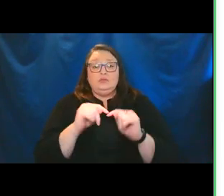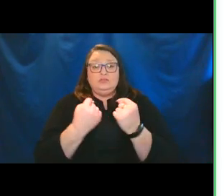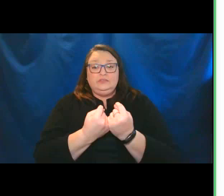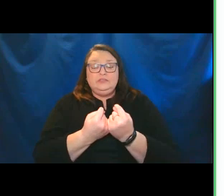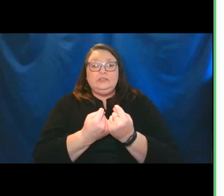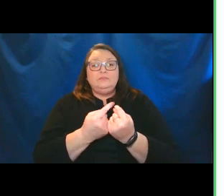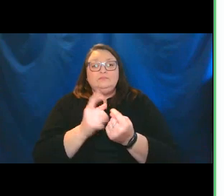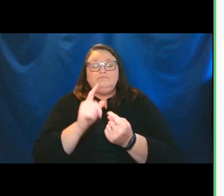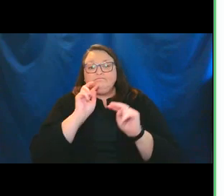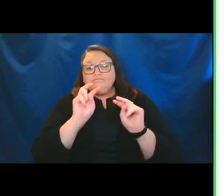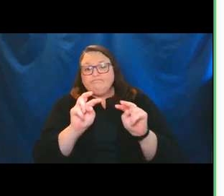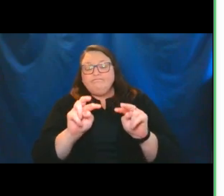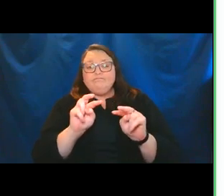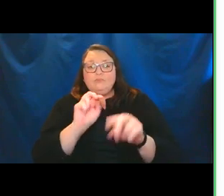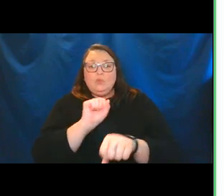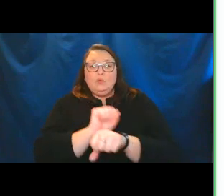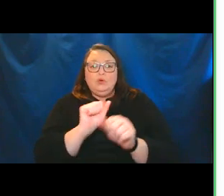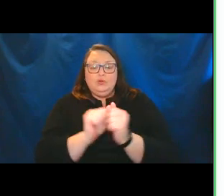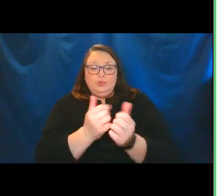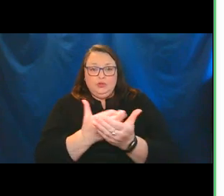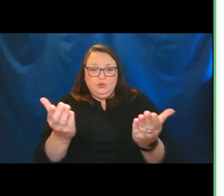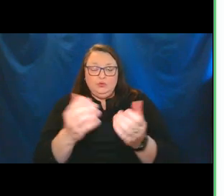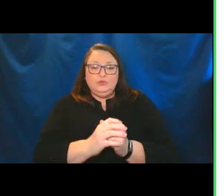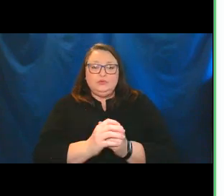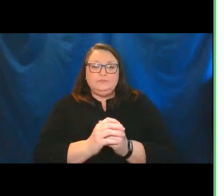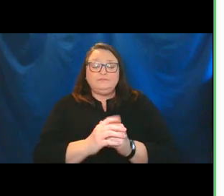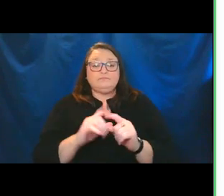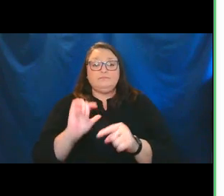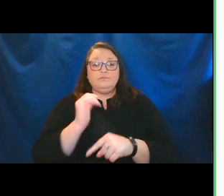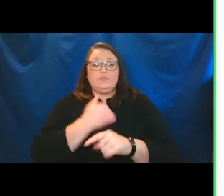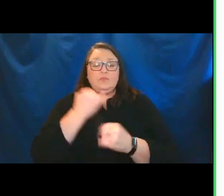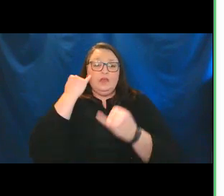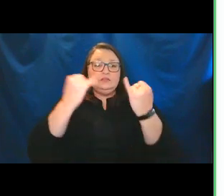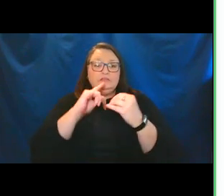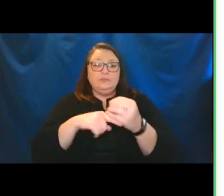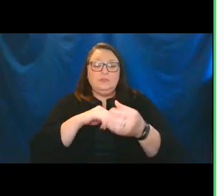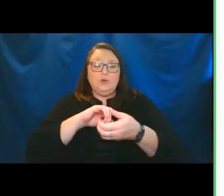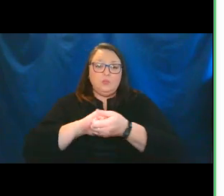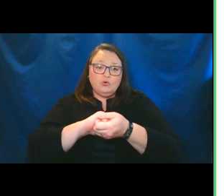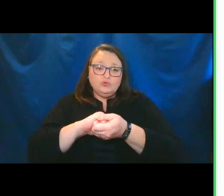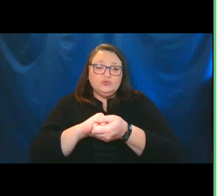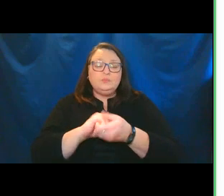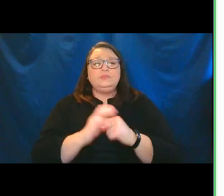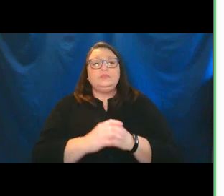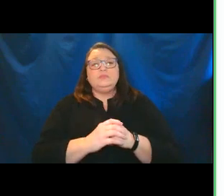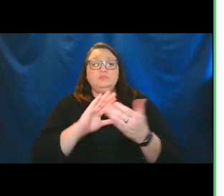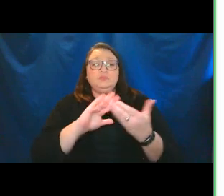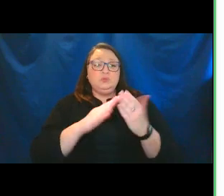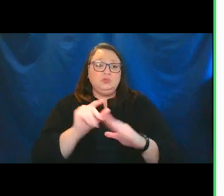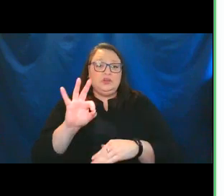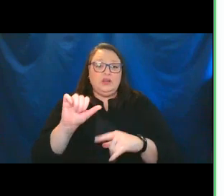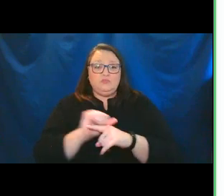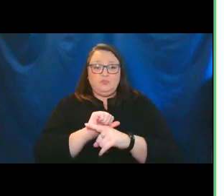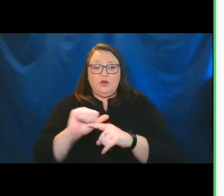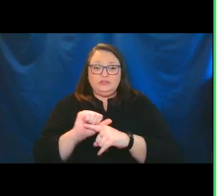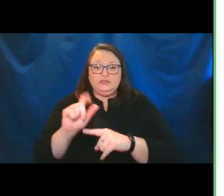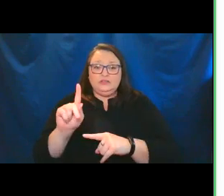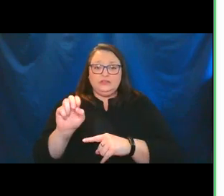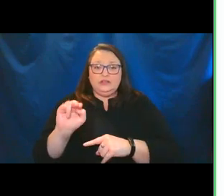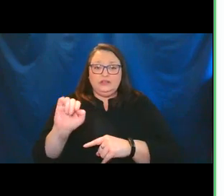lessons learned. So based on our conversation about partnerships, in part based on the community of practice that Kenneth and Annie are